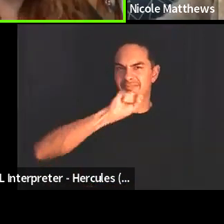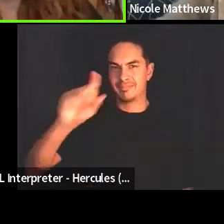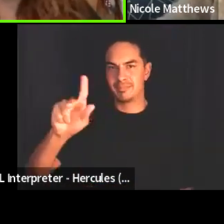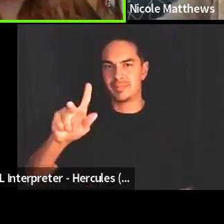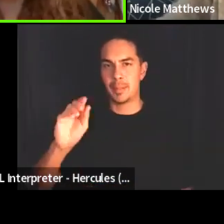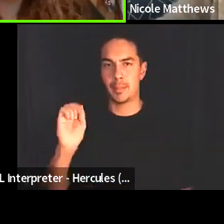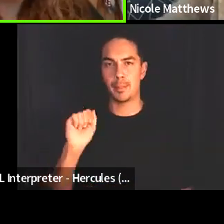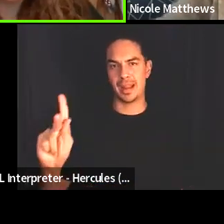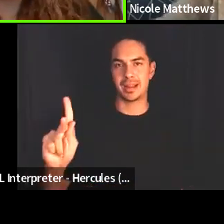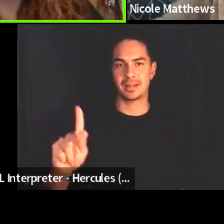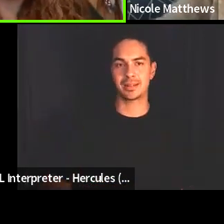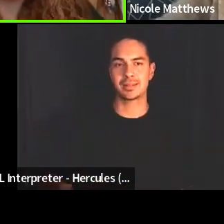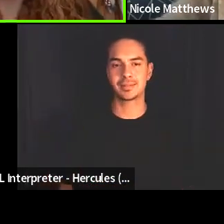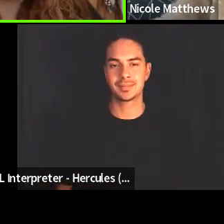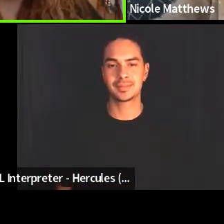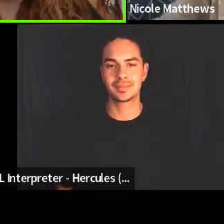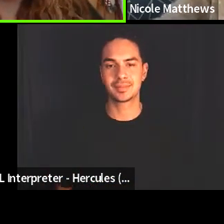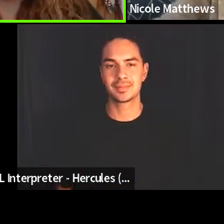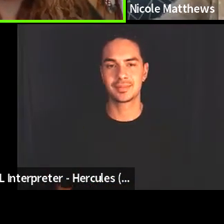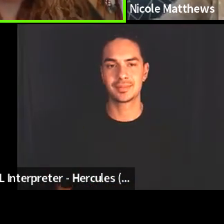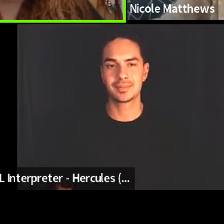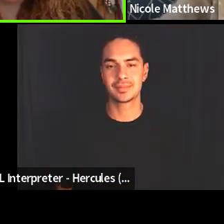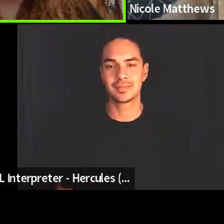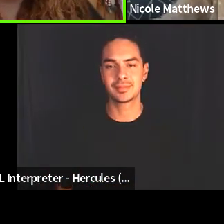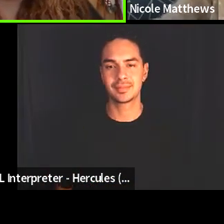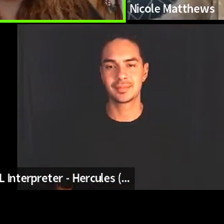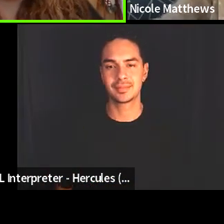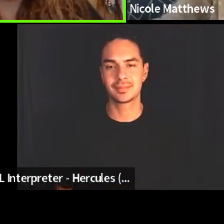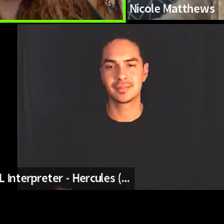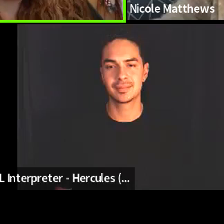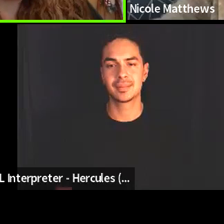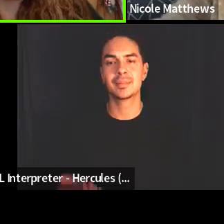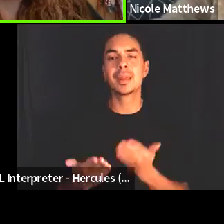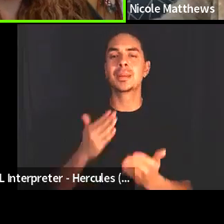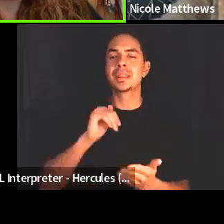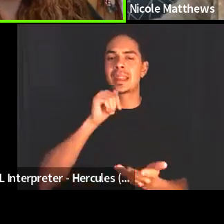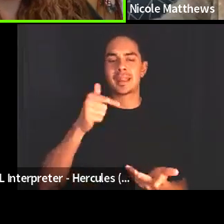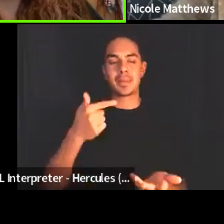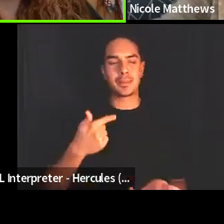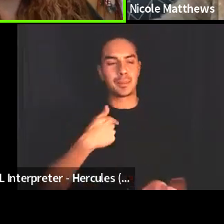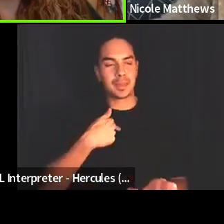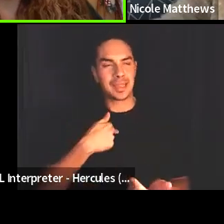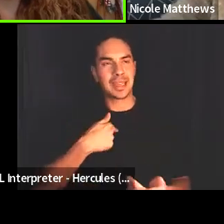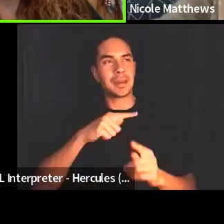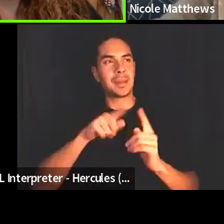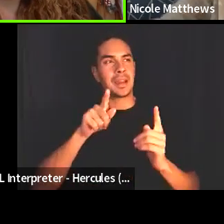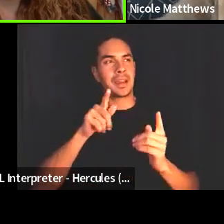Actually, sometimes it does, right? Like maybe not mean, but we have to have the real, honest